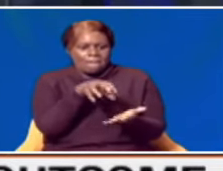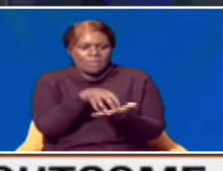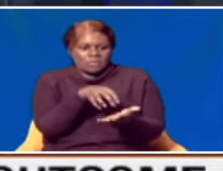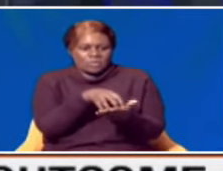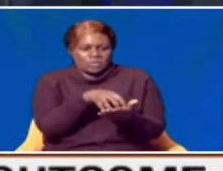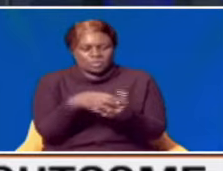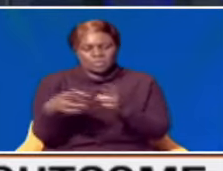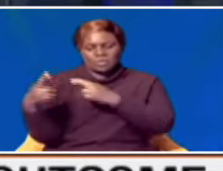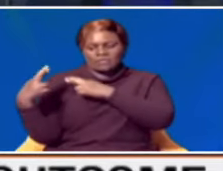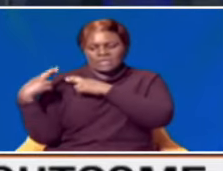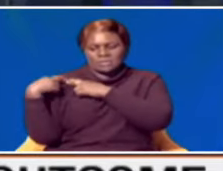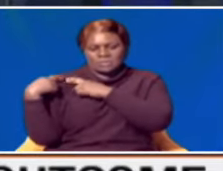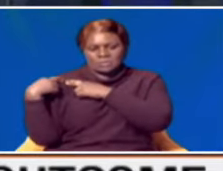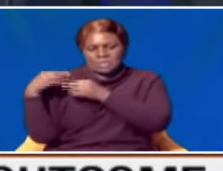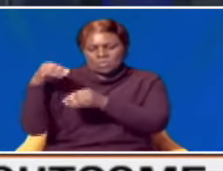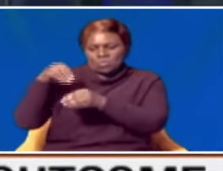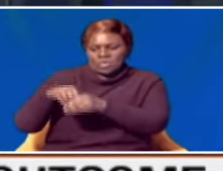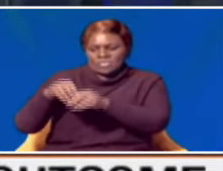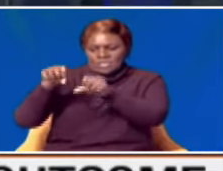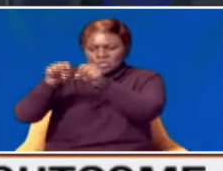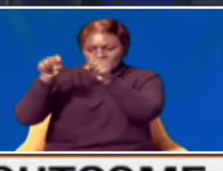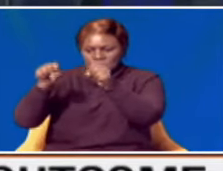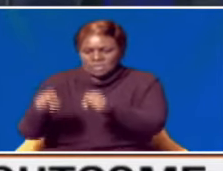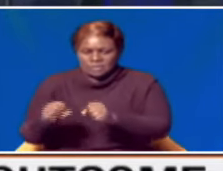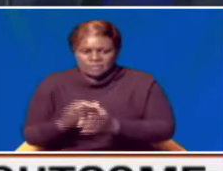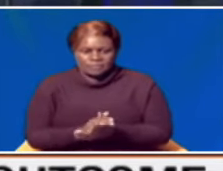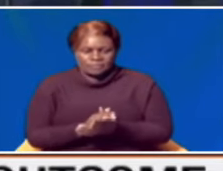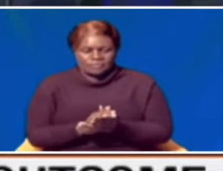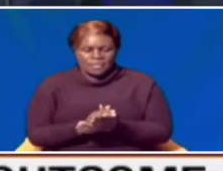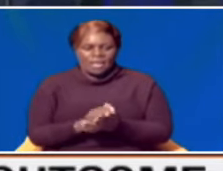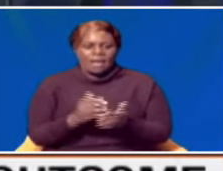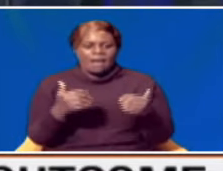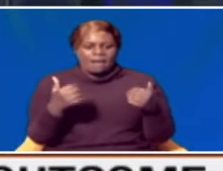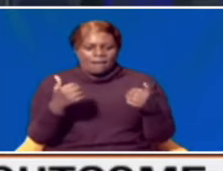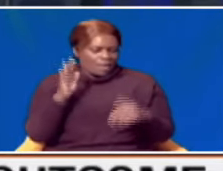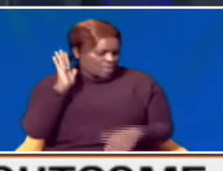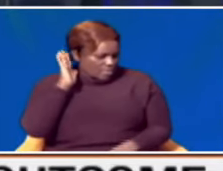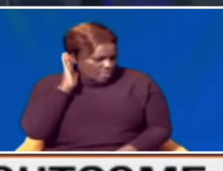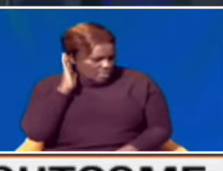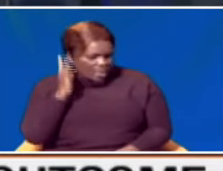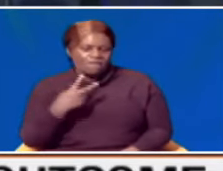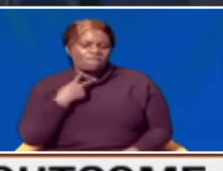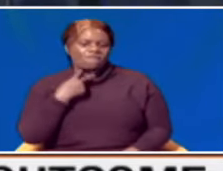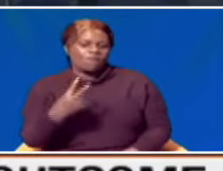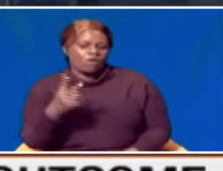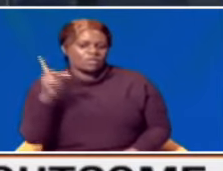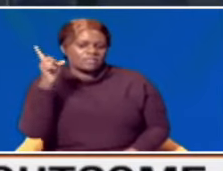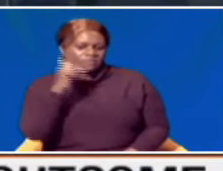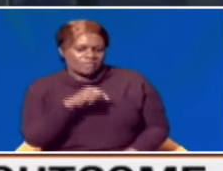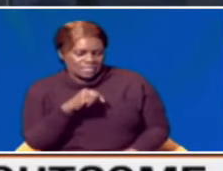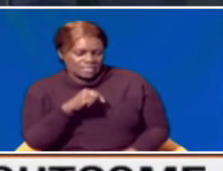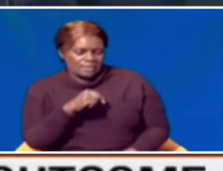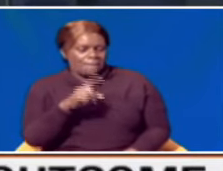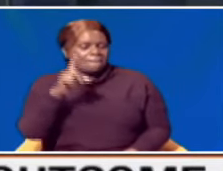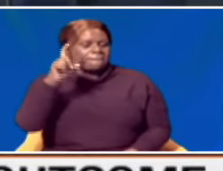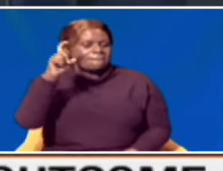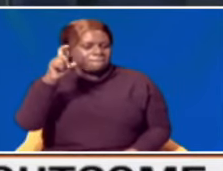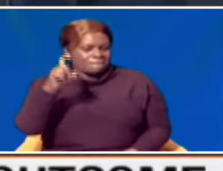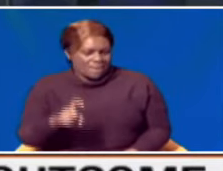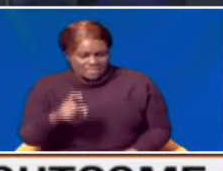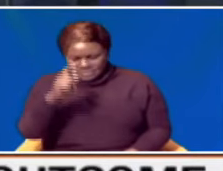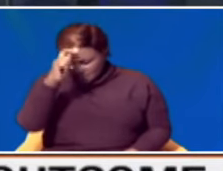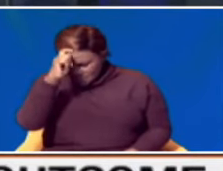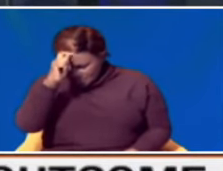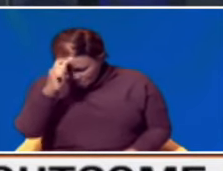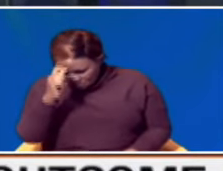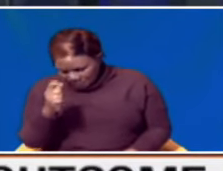of responsibility in society, we have heard the voices of our people, and we must